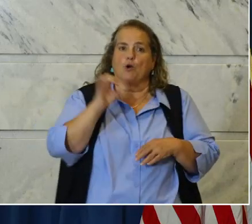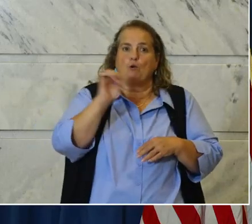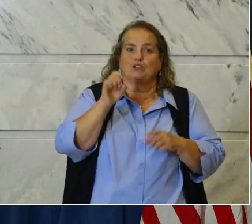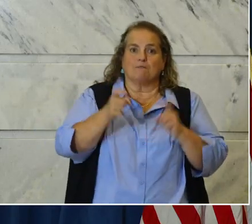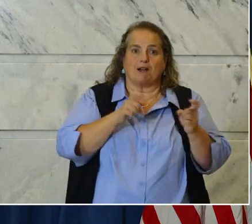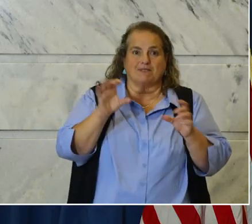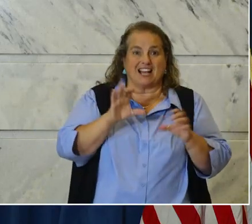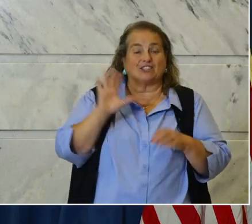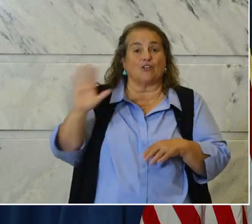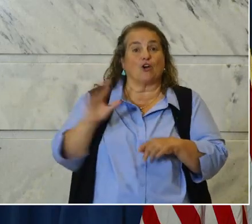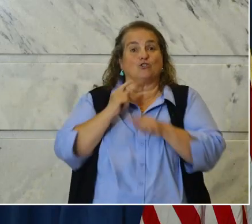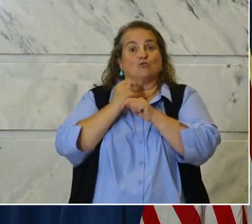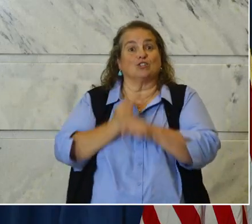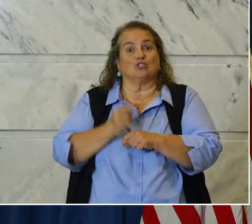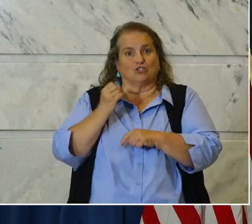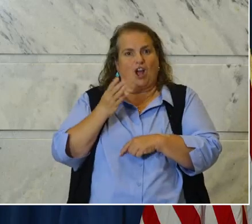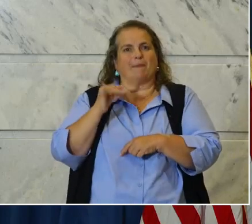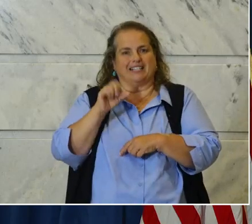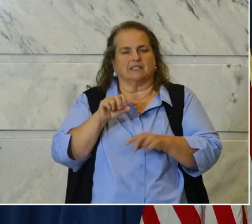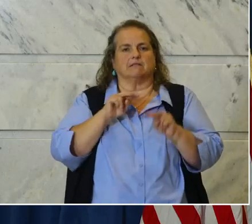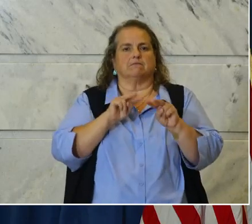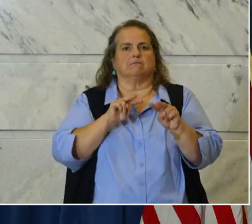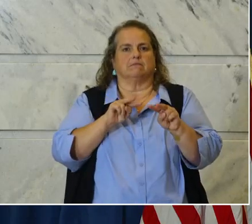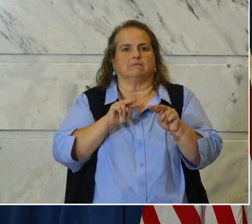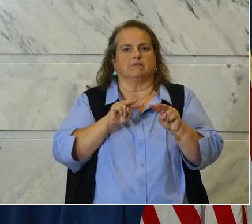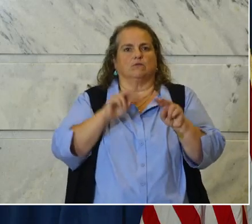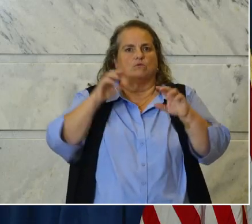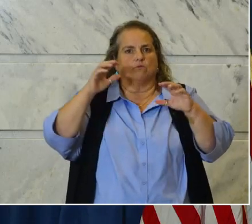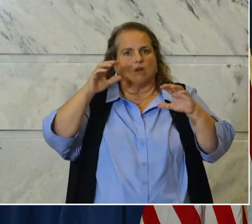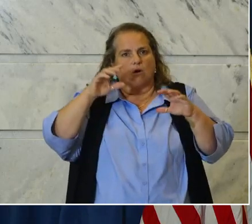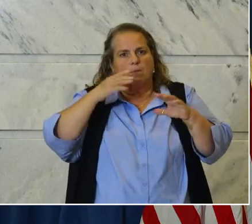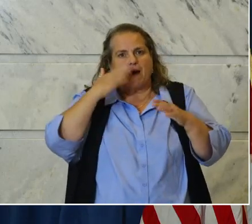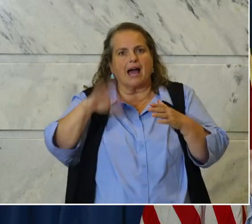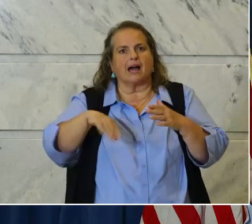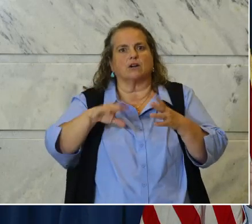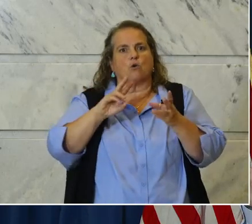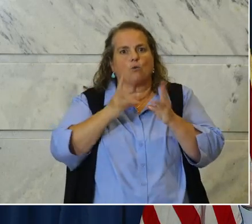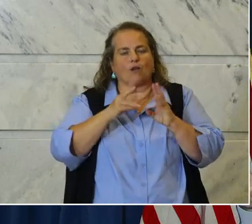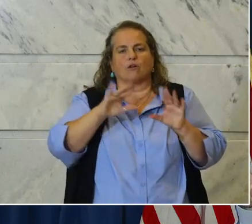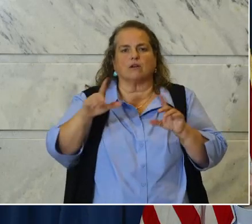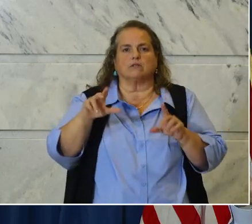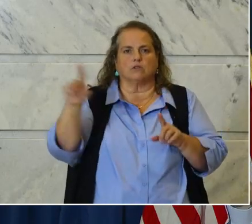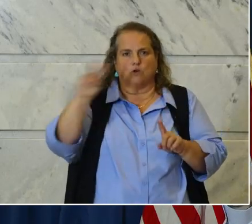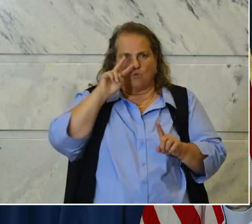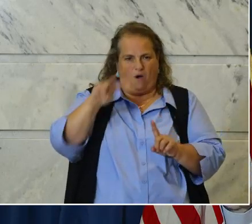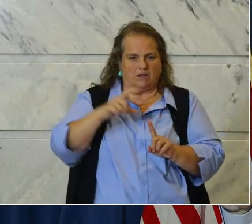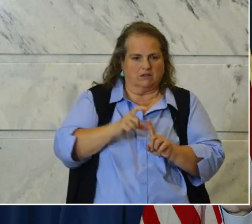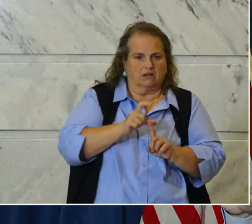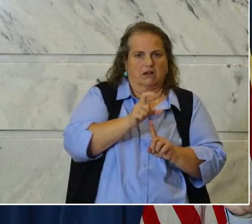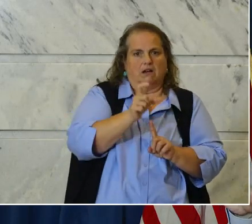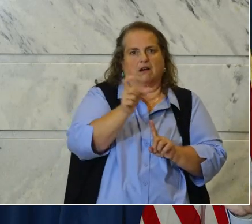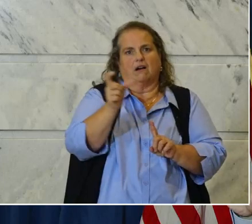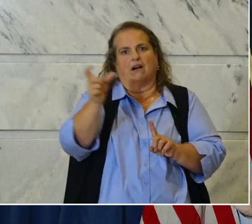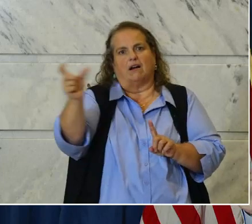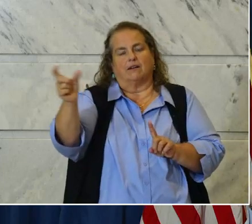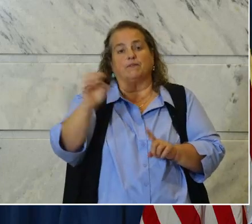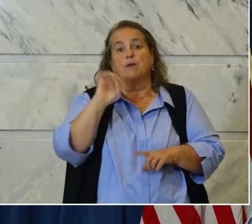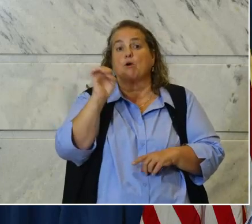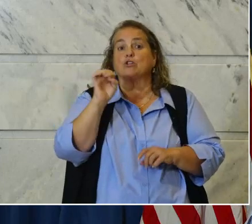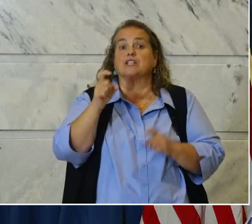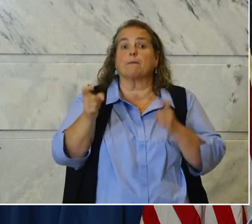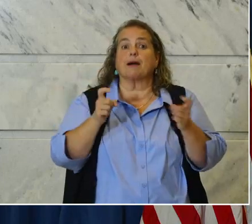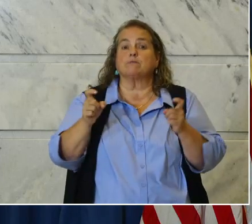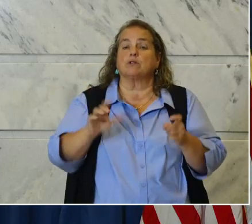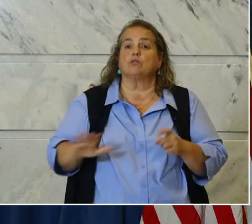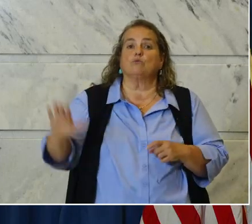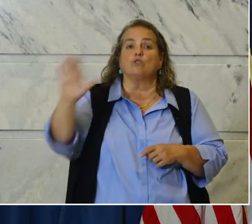traditional, what they do, and we'll be ready. The other thing I'd say is emergency management groups out in our communities across Kentucky,